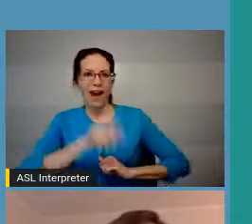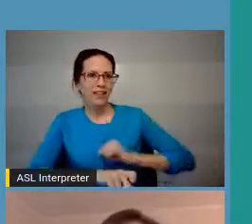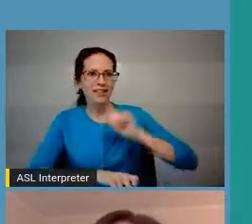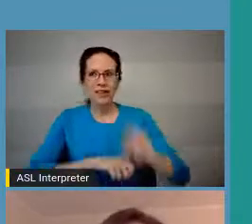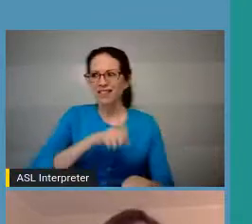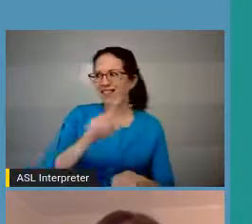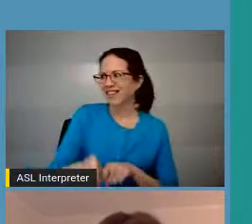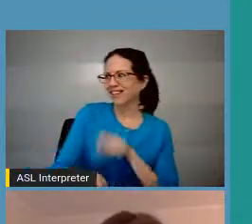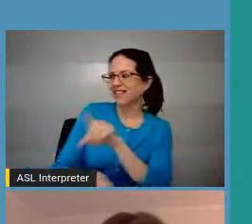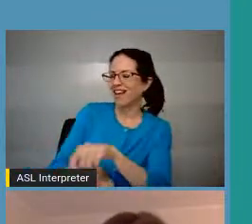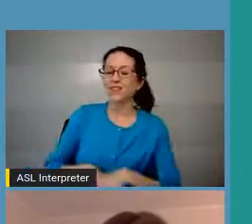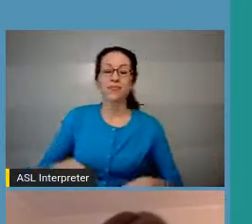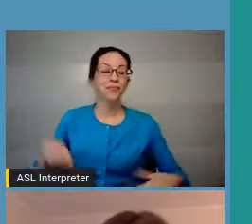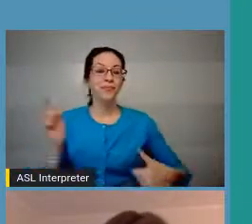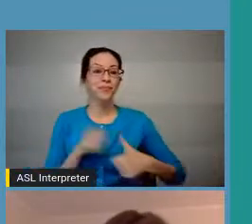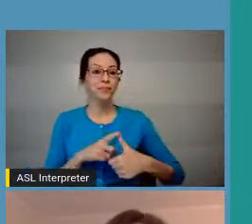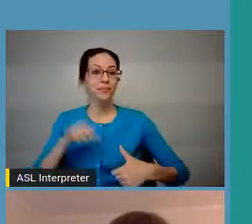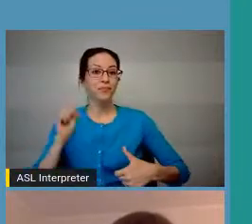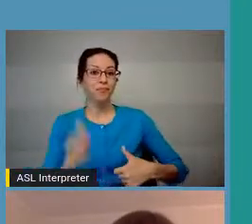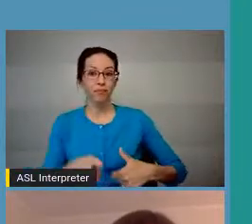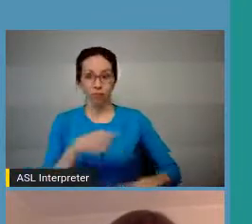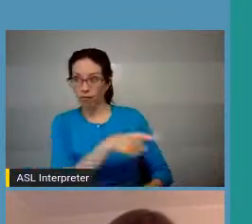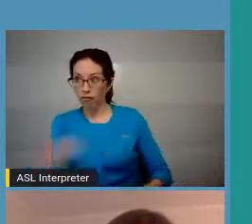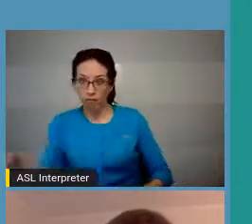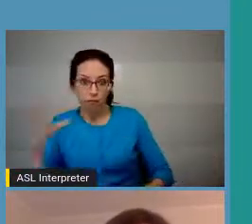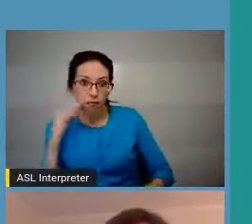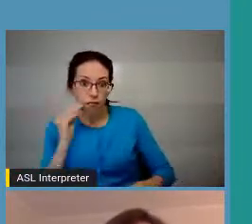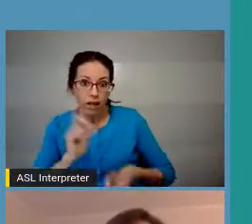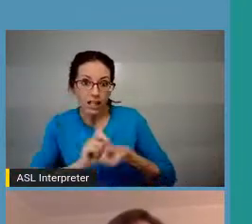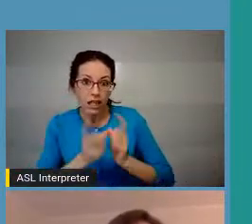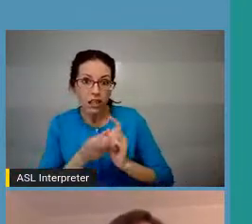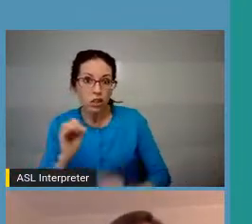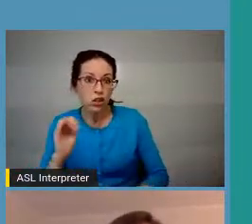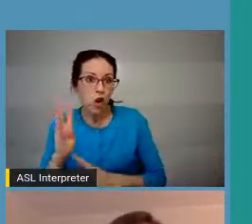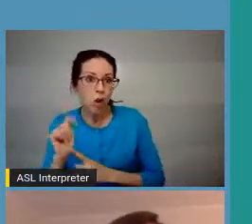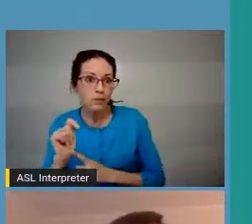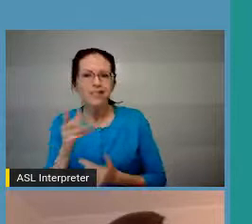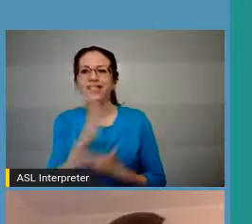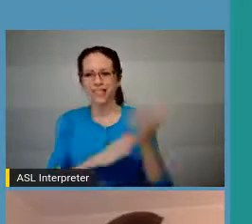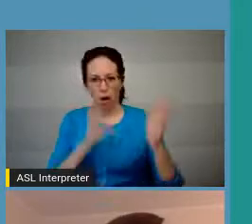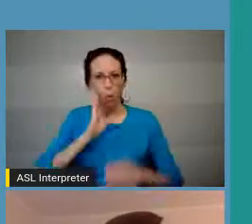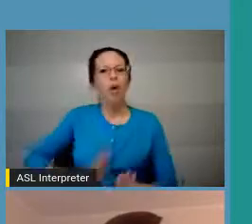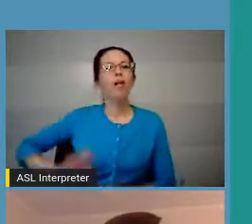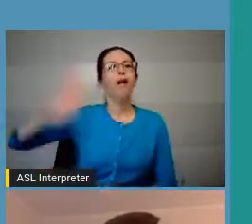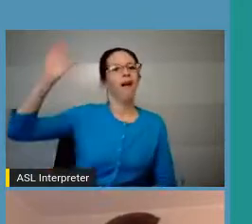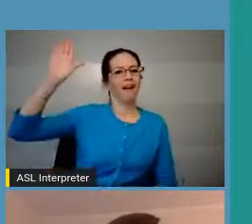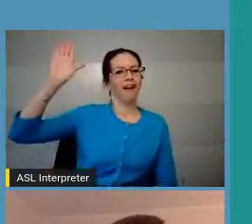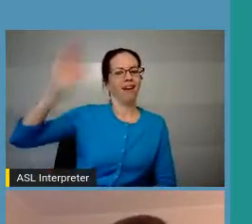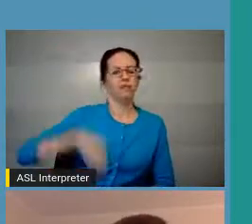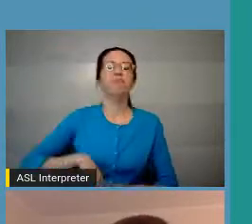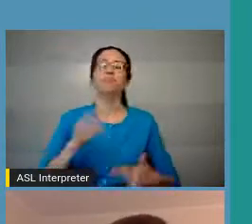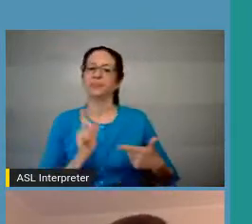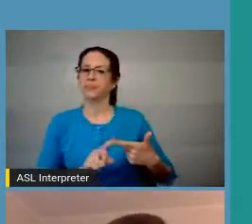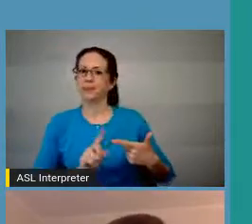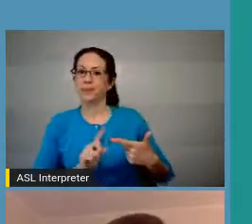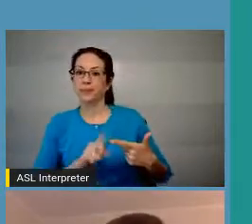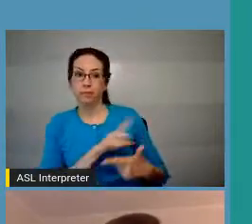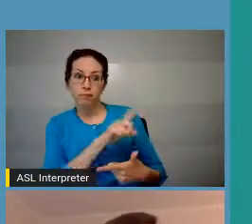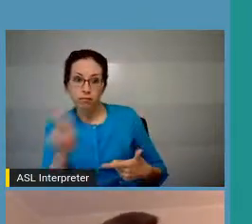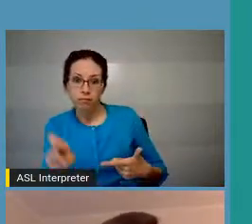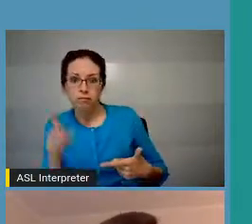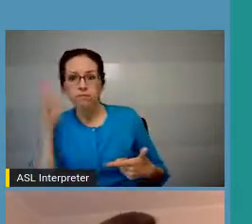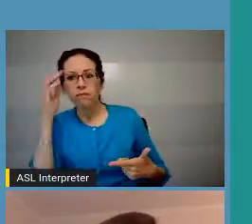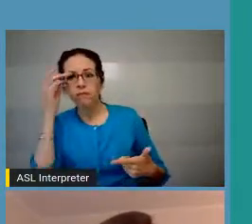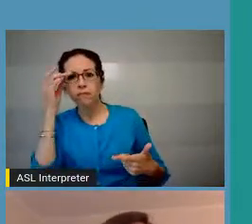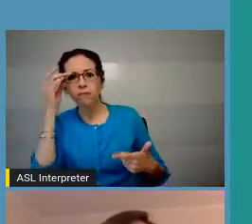like, has anyone here ever digitized an object? And some of you might raise your hand. I would say, have any of you here ever